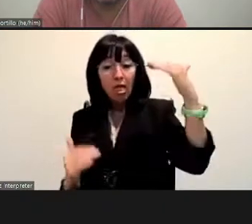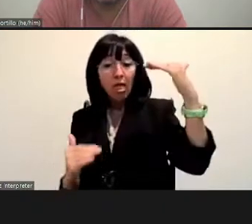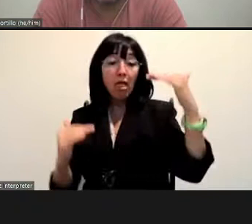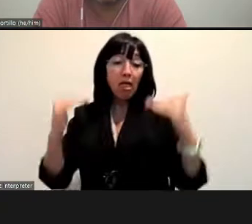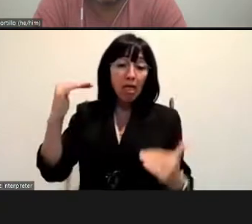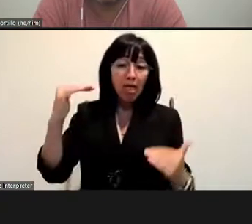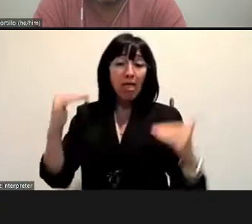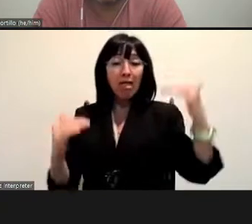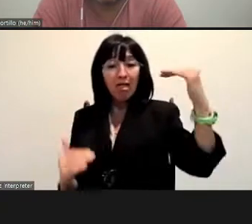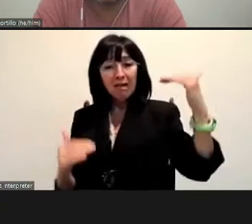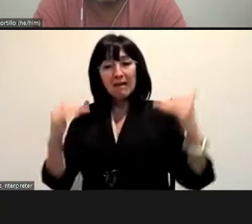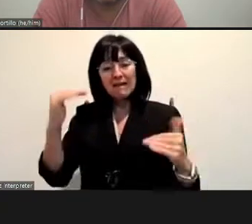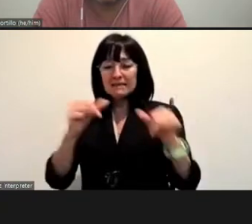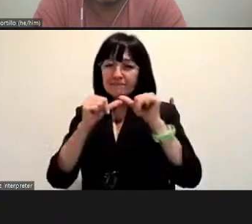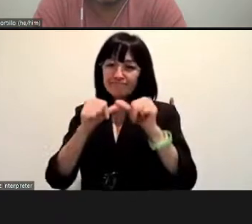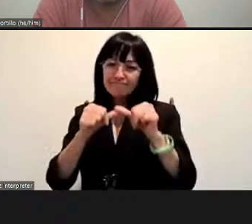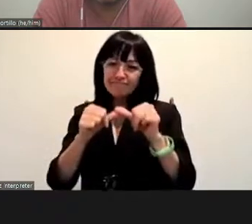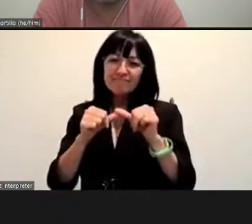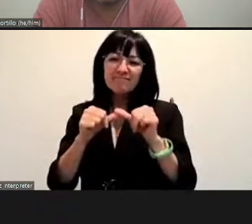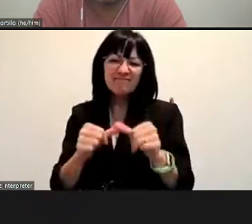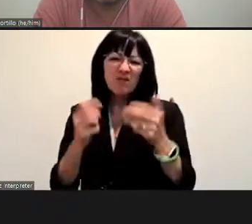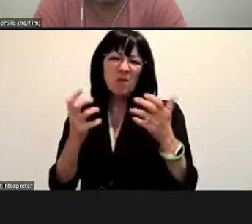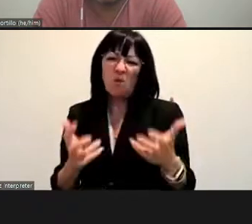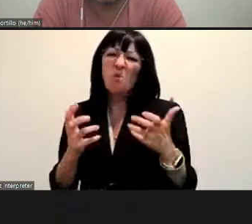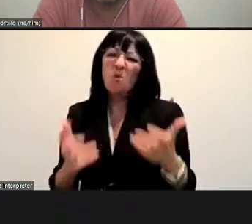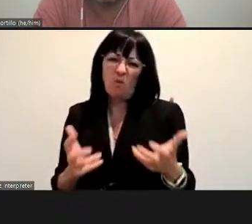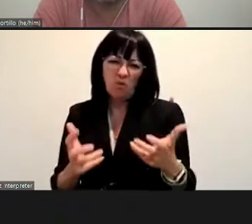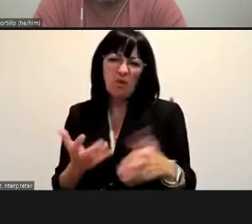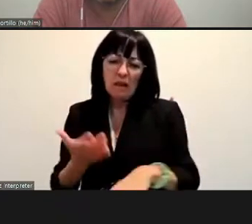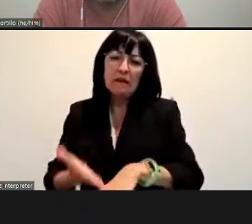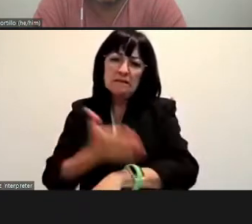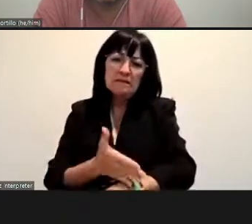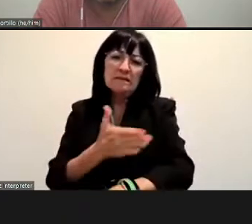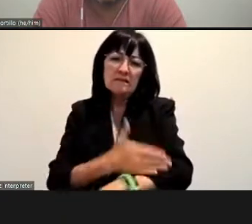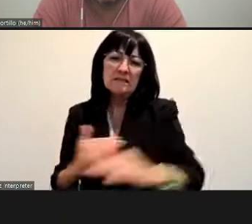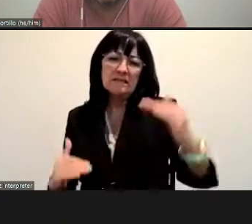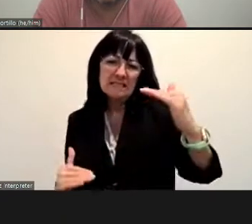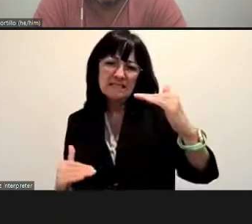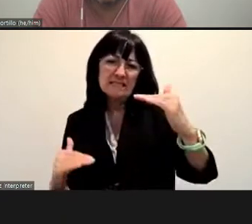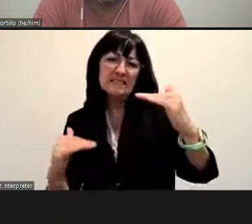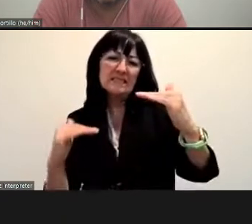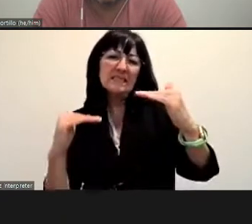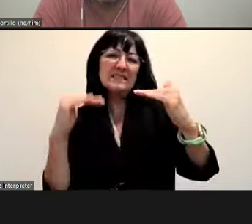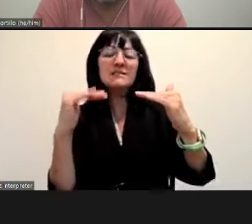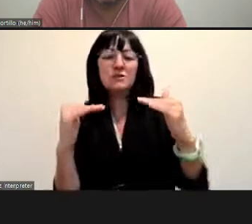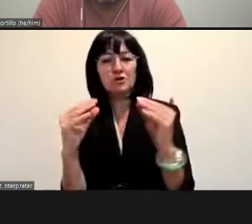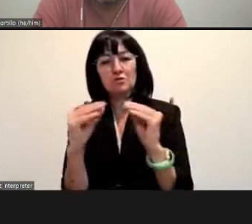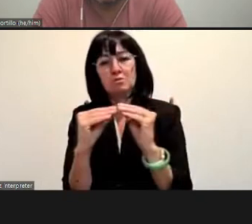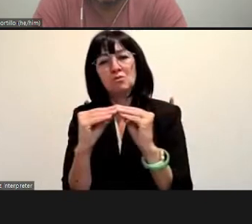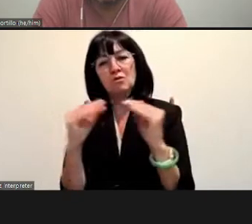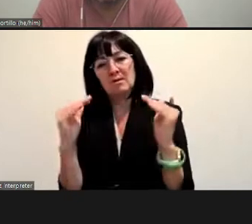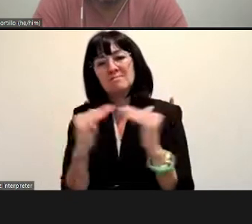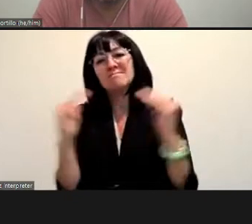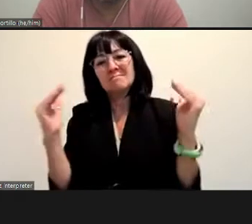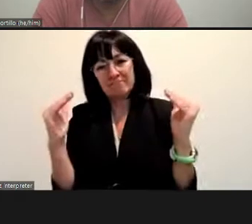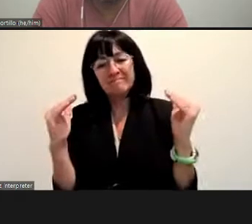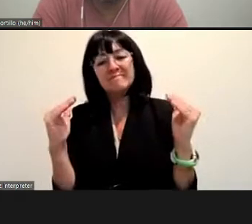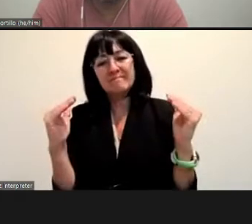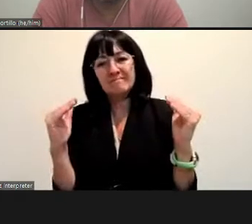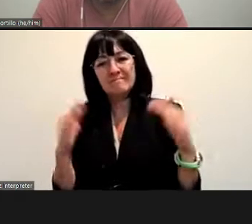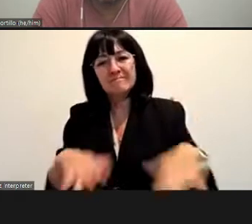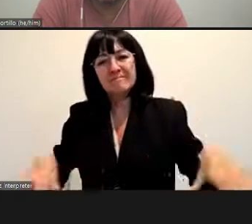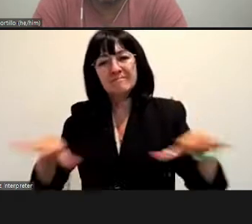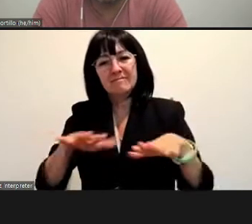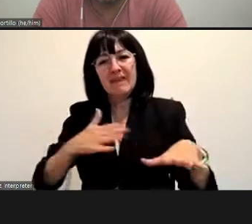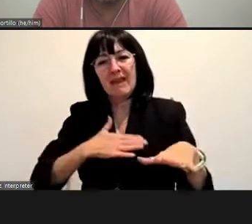about those as a community, the closer we get to actually creating a more just and equitable field